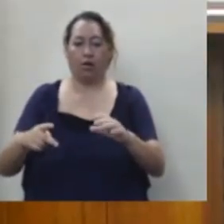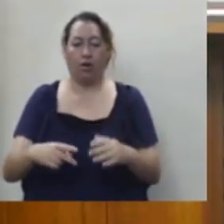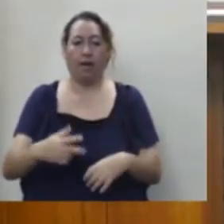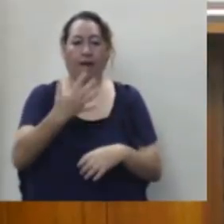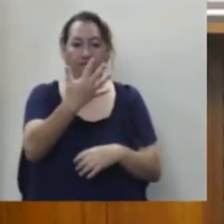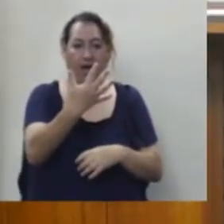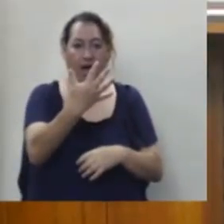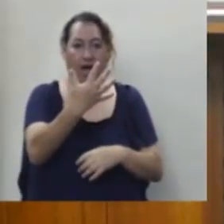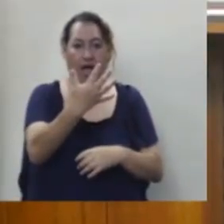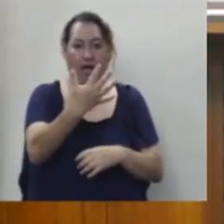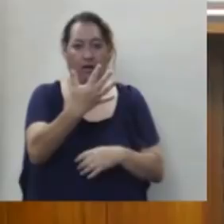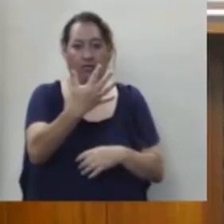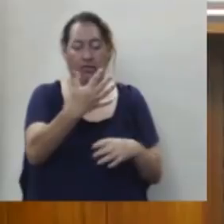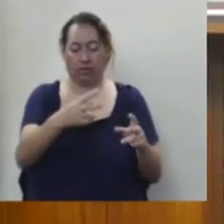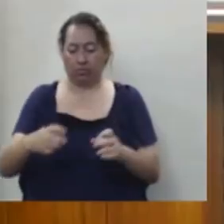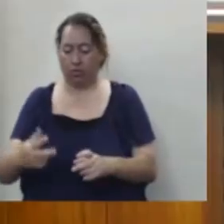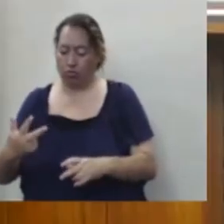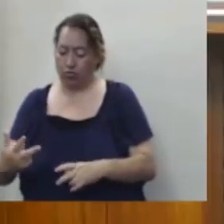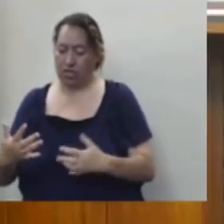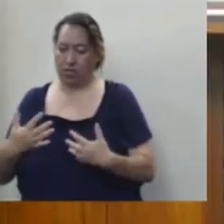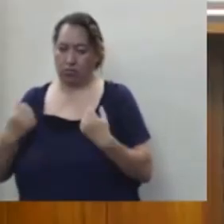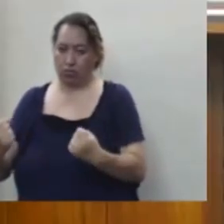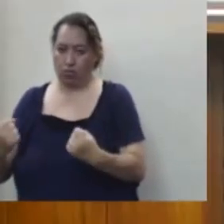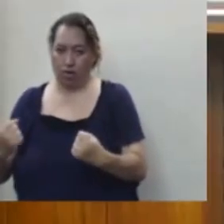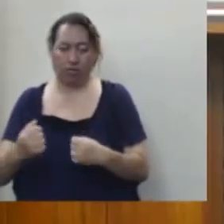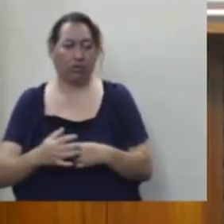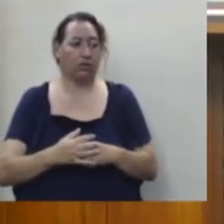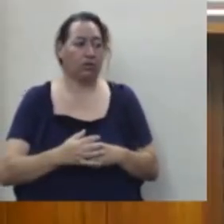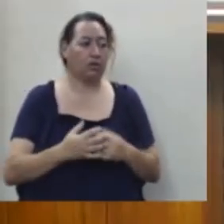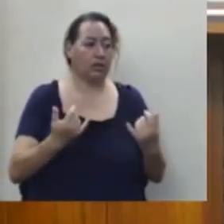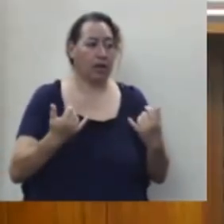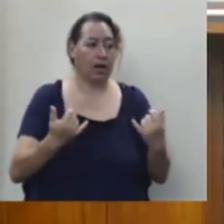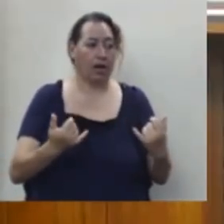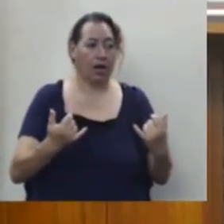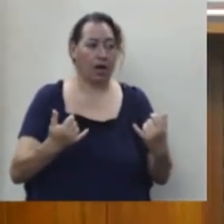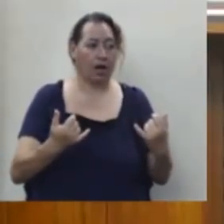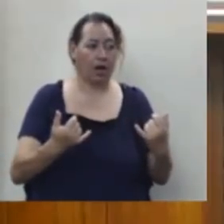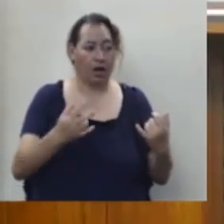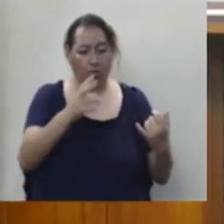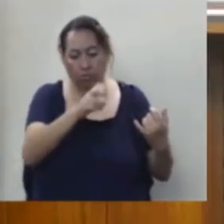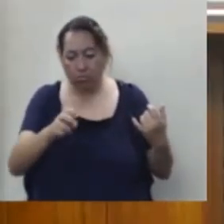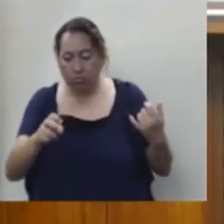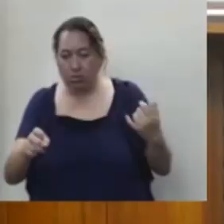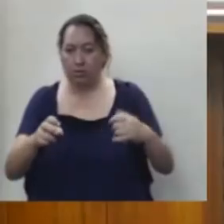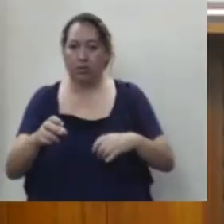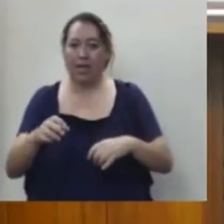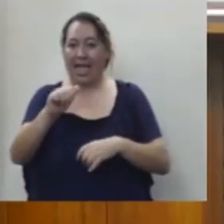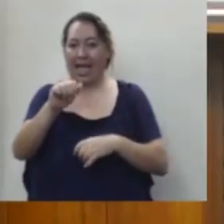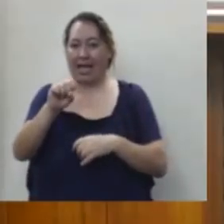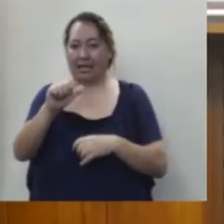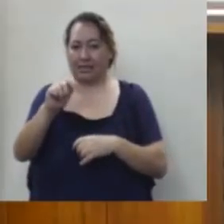positive cases, 3 have recovered. And then we now journey one more, Asan, which is in the central